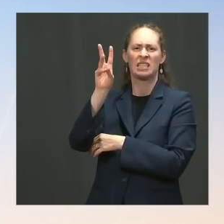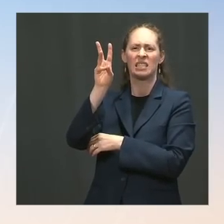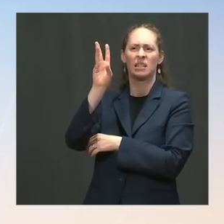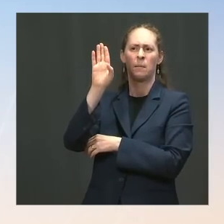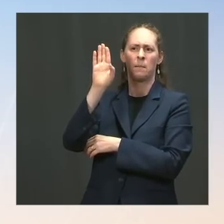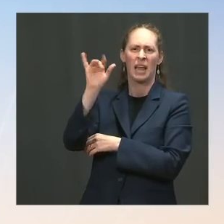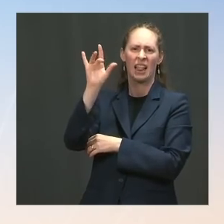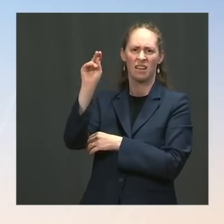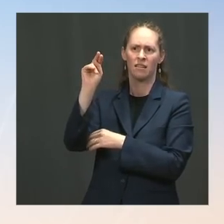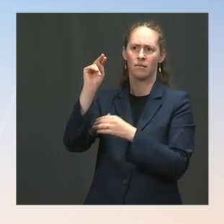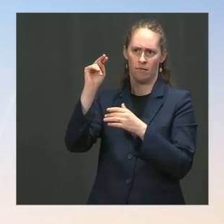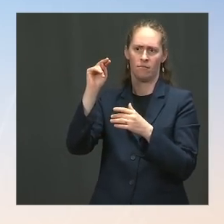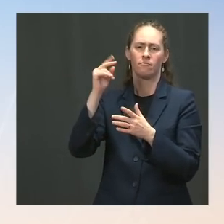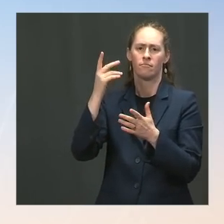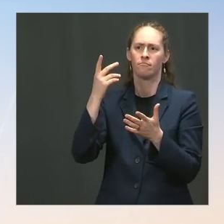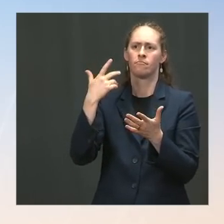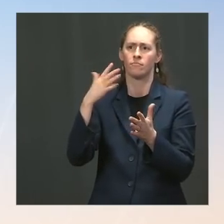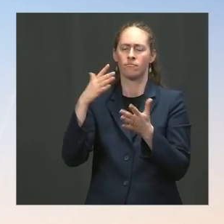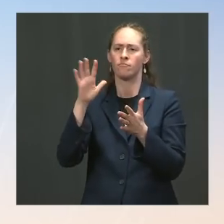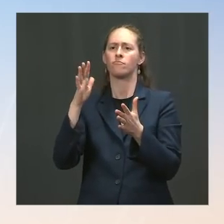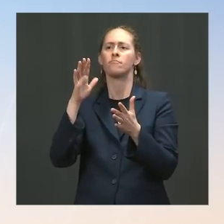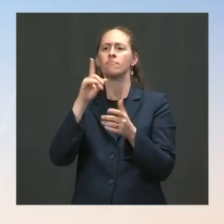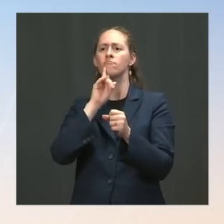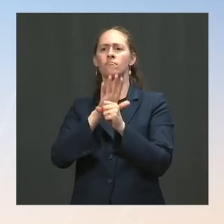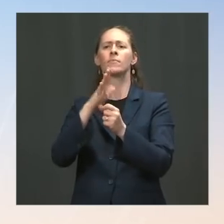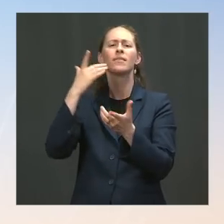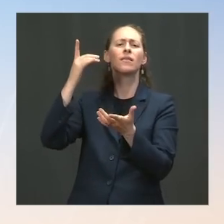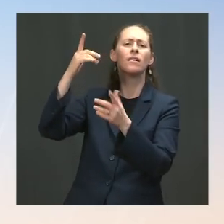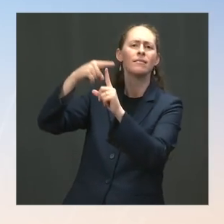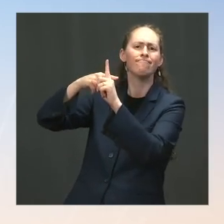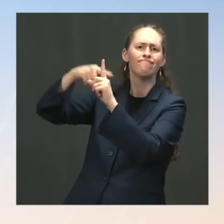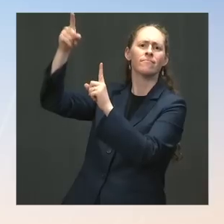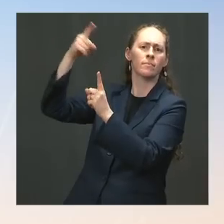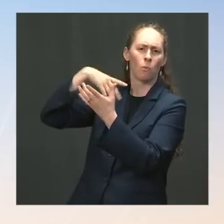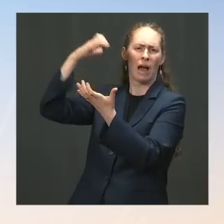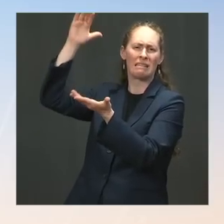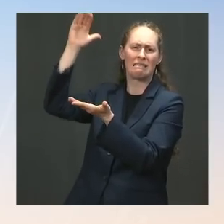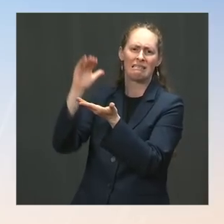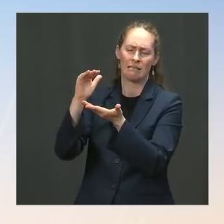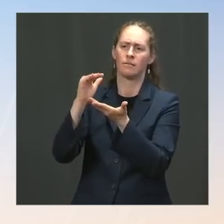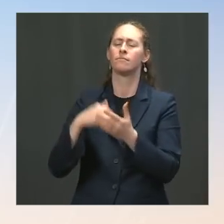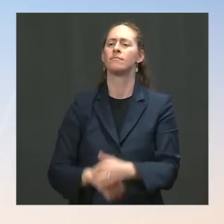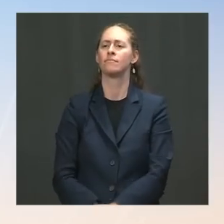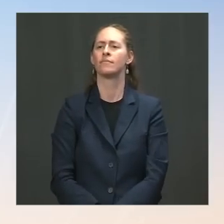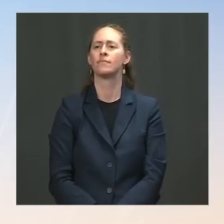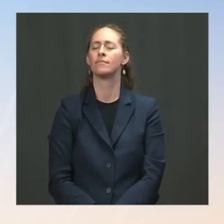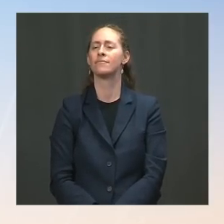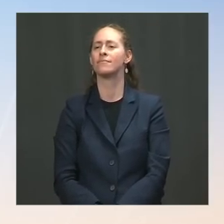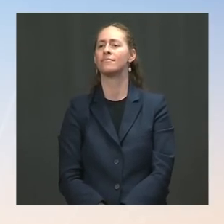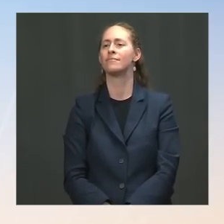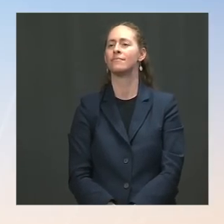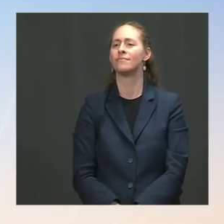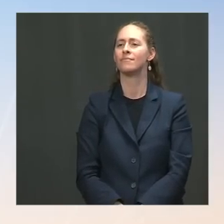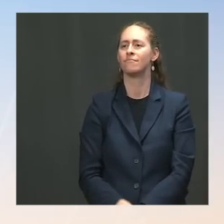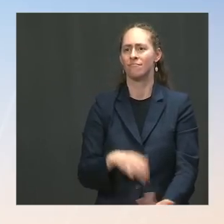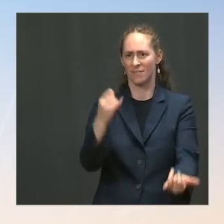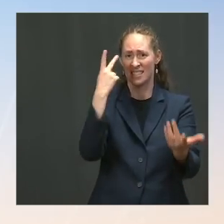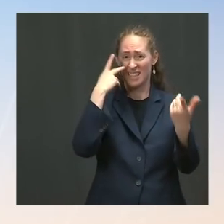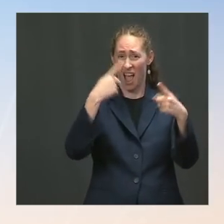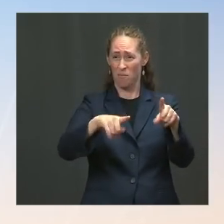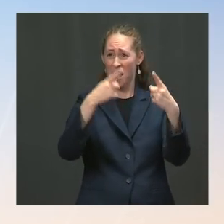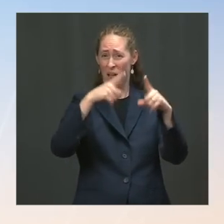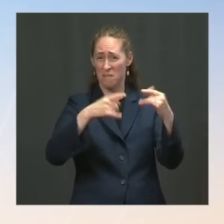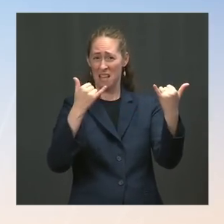change nationwide. At a time when communities across the country are facing the impacts of the climate change crisis and grappling with extreme